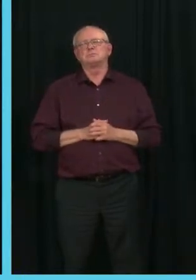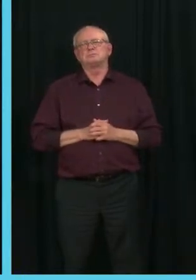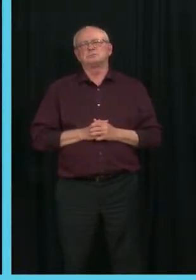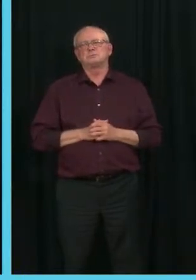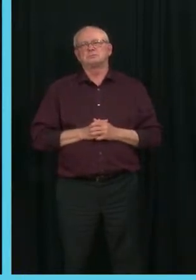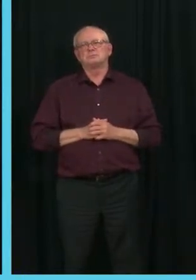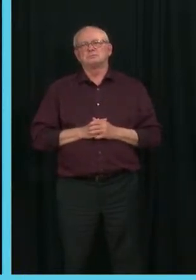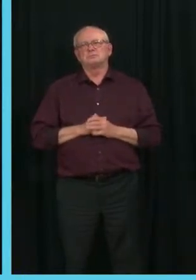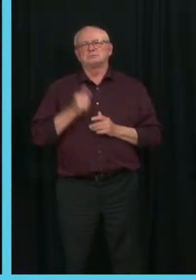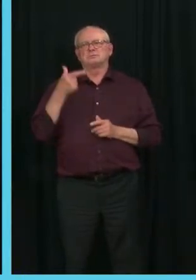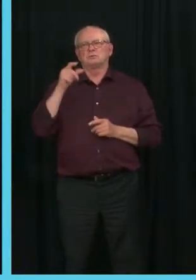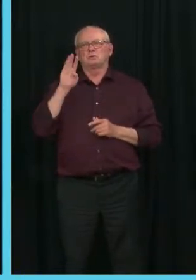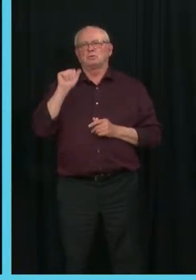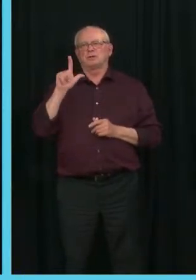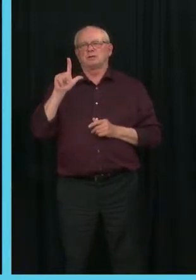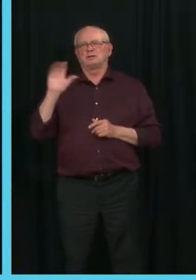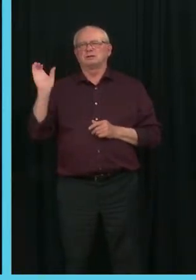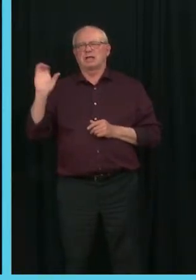Global Calgary.